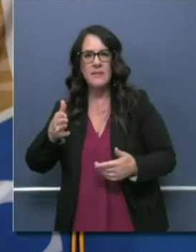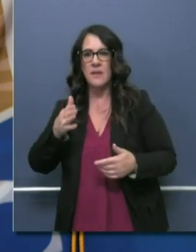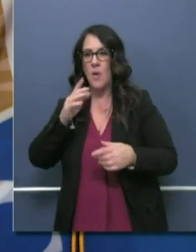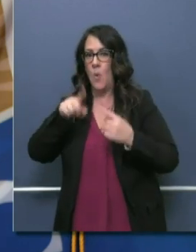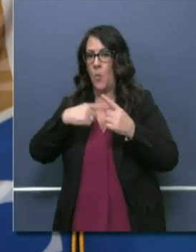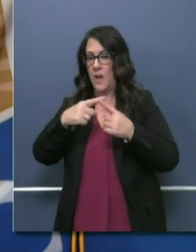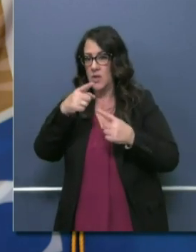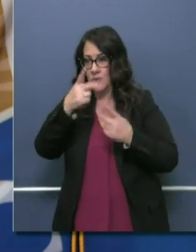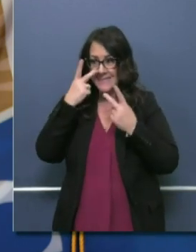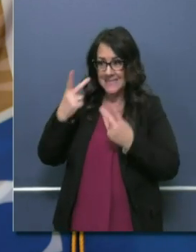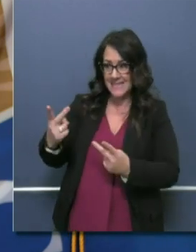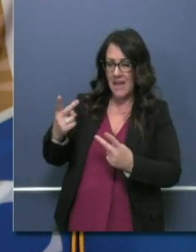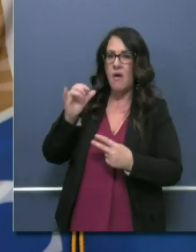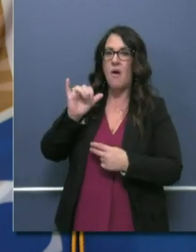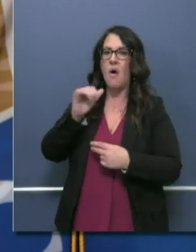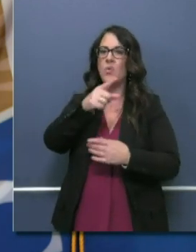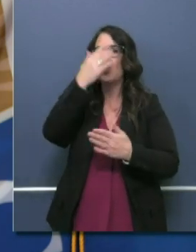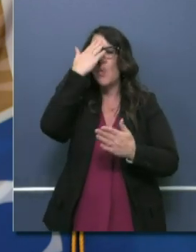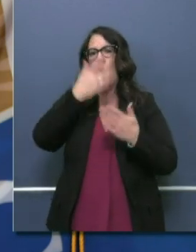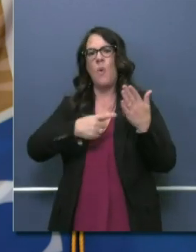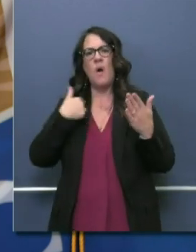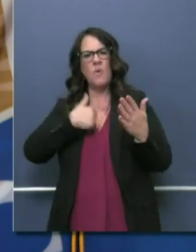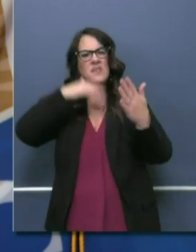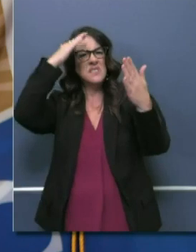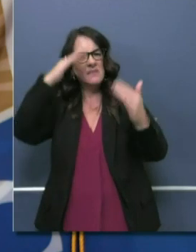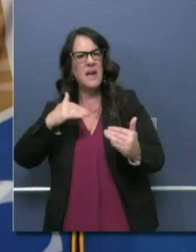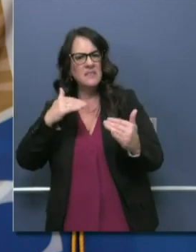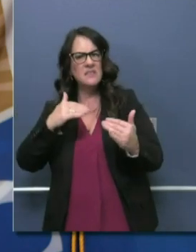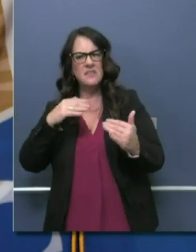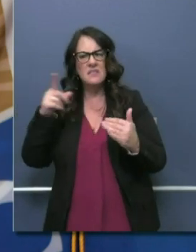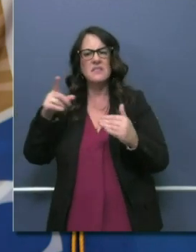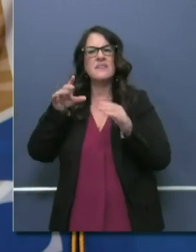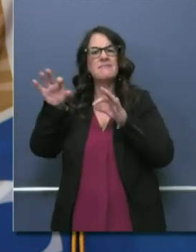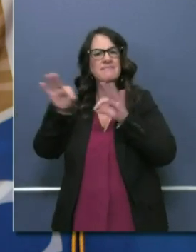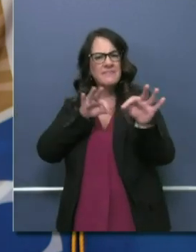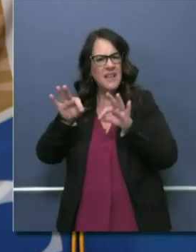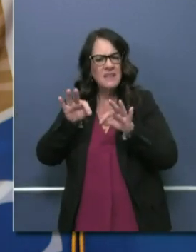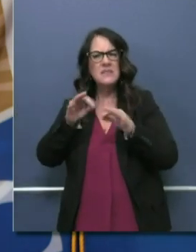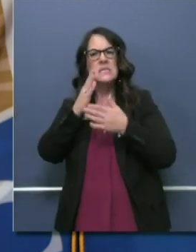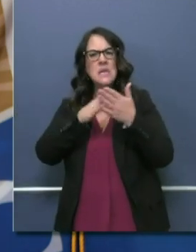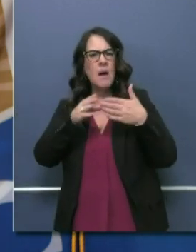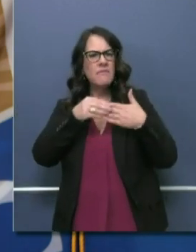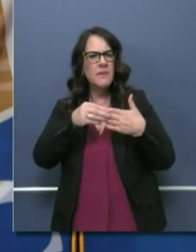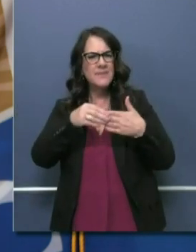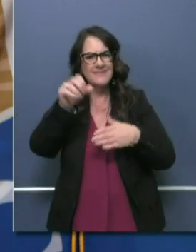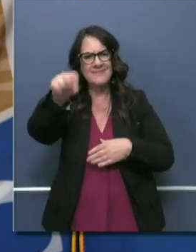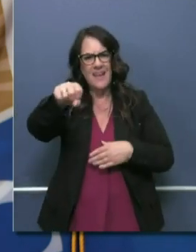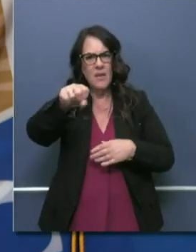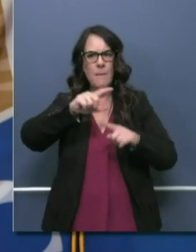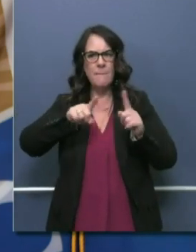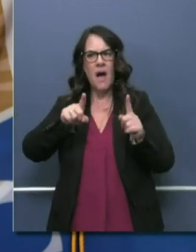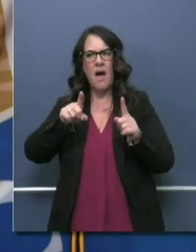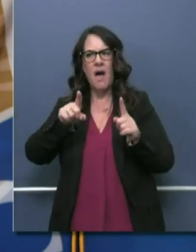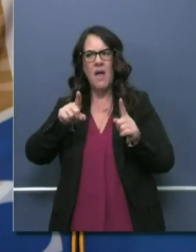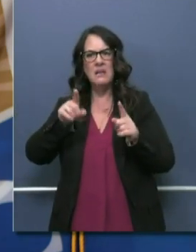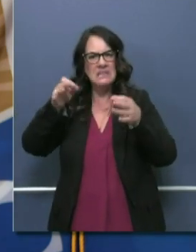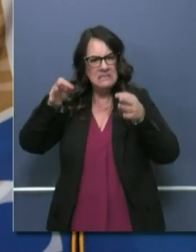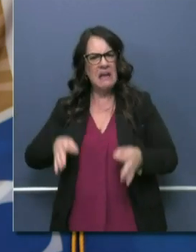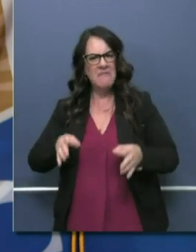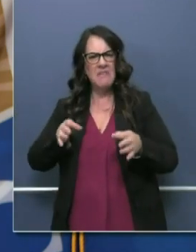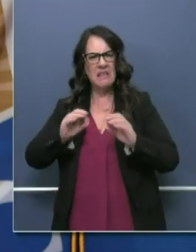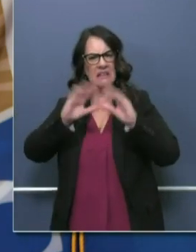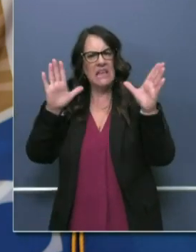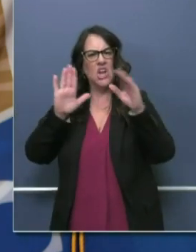guidelines come out, our expectations, and they're very prescriptive. Flexibility of course, but prescriptive in terms of